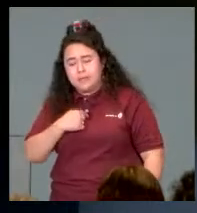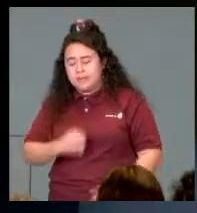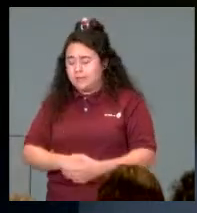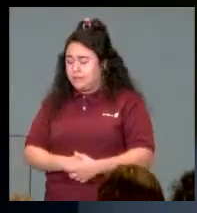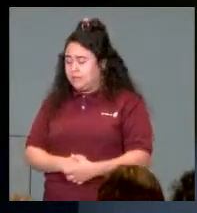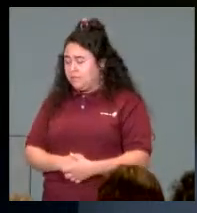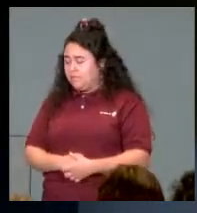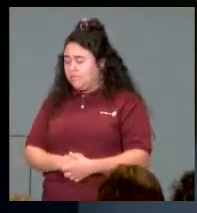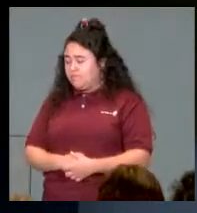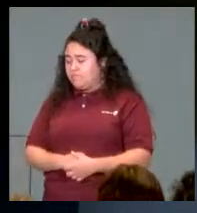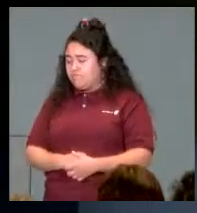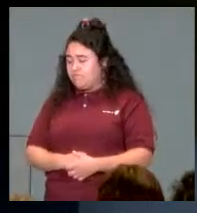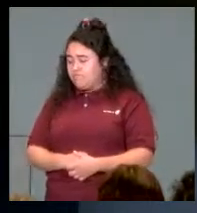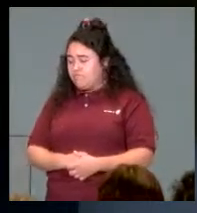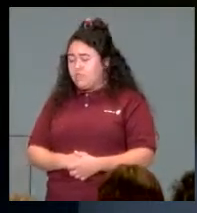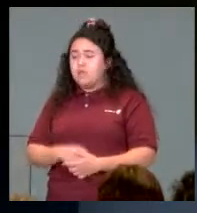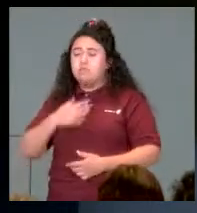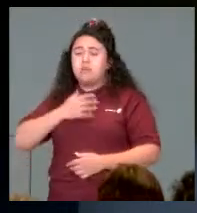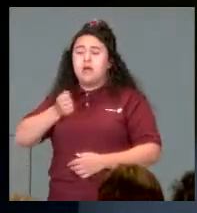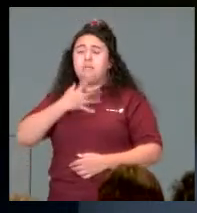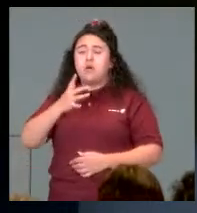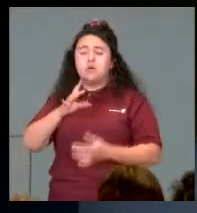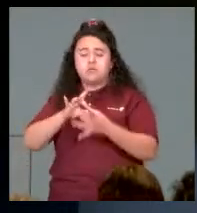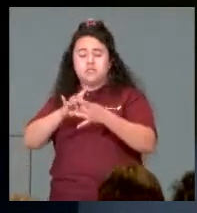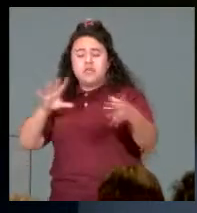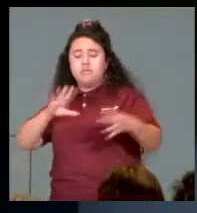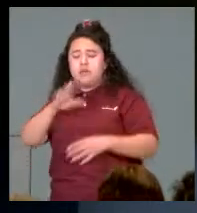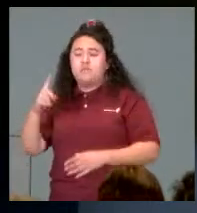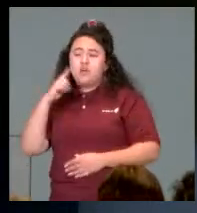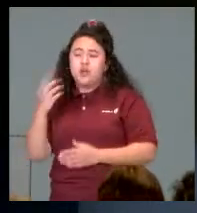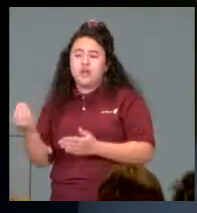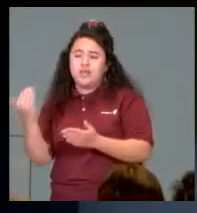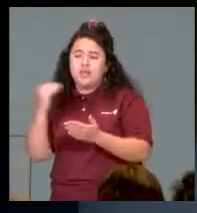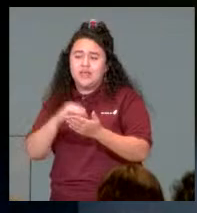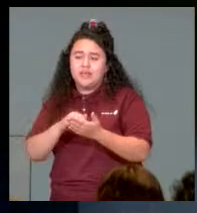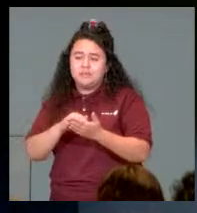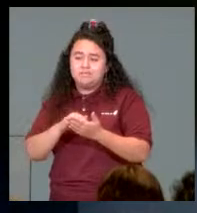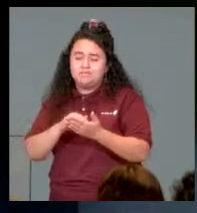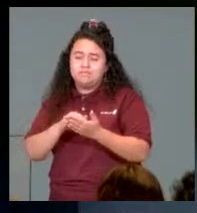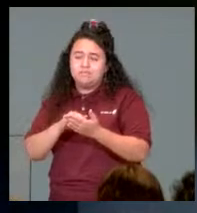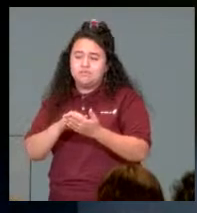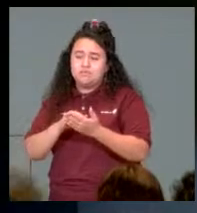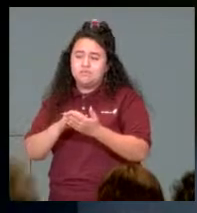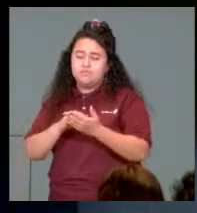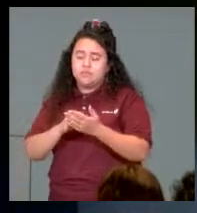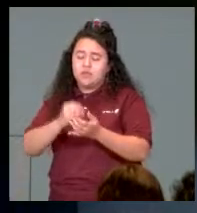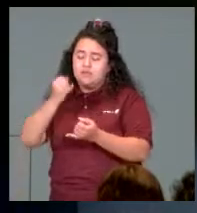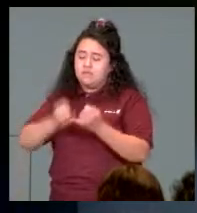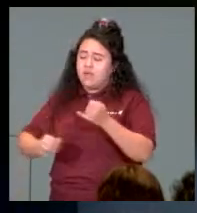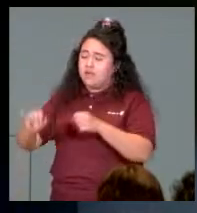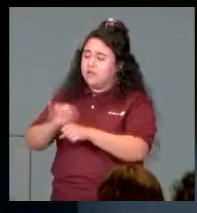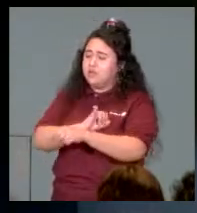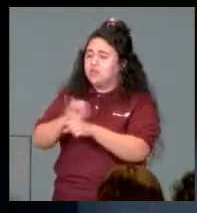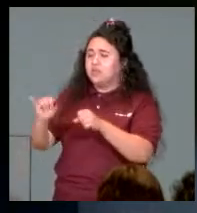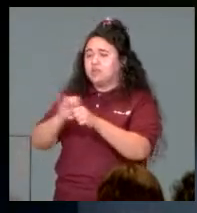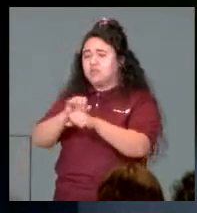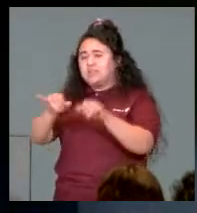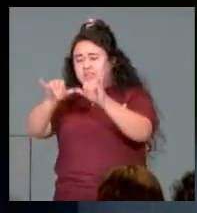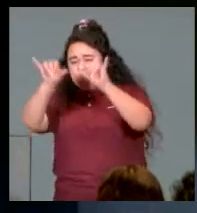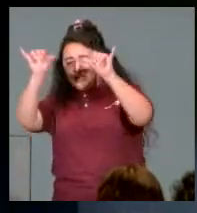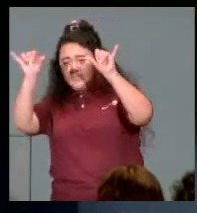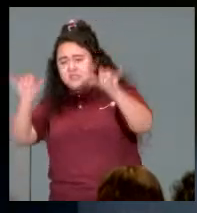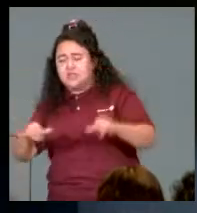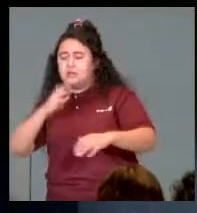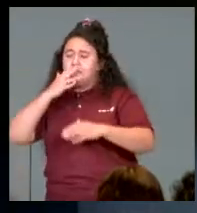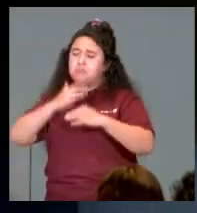Walk me away from my poems, never to be heard from again. This fucking final industrial complex of bloodlines picked over,